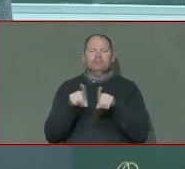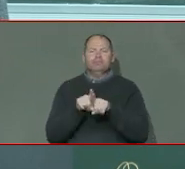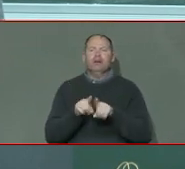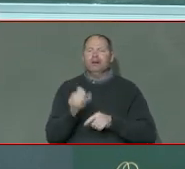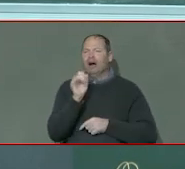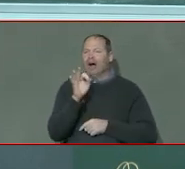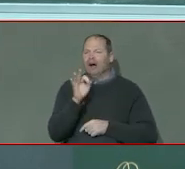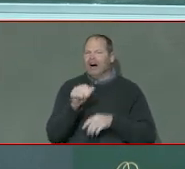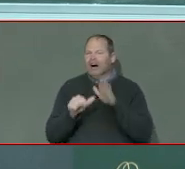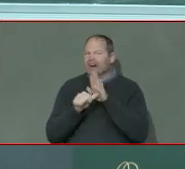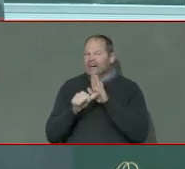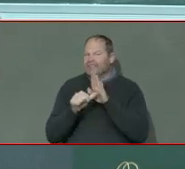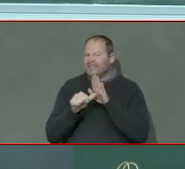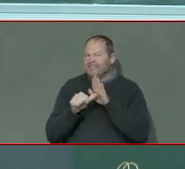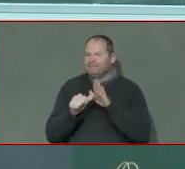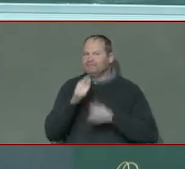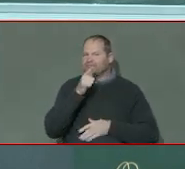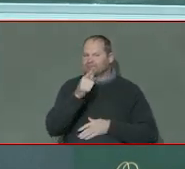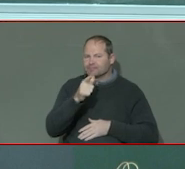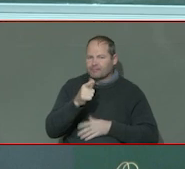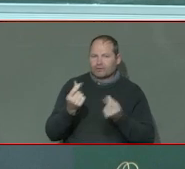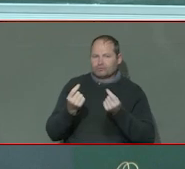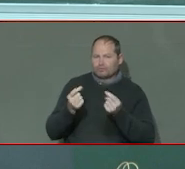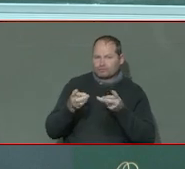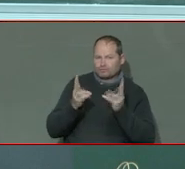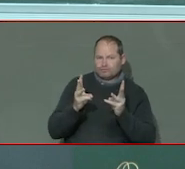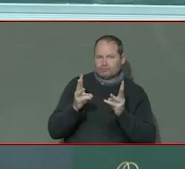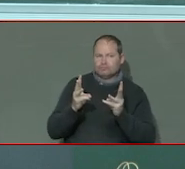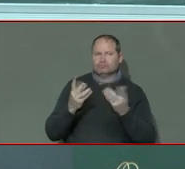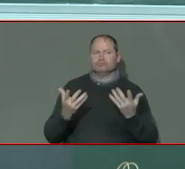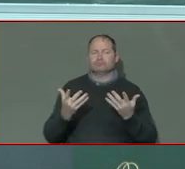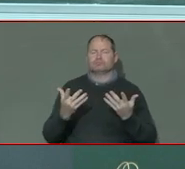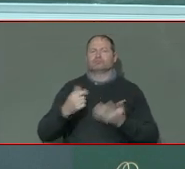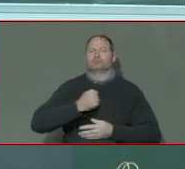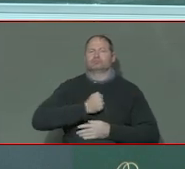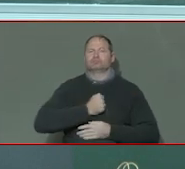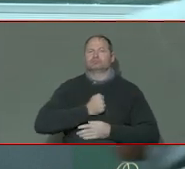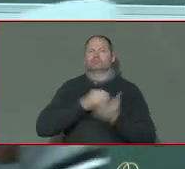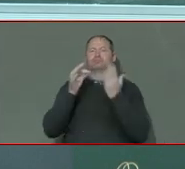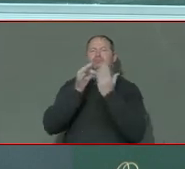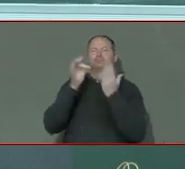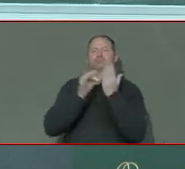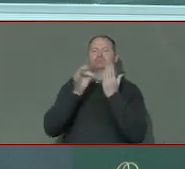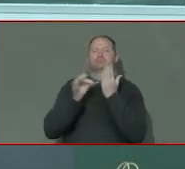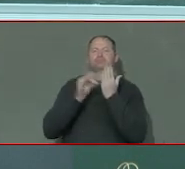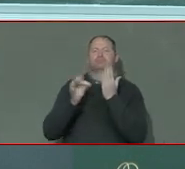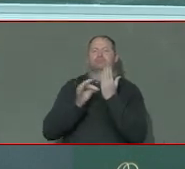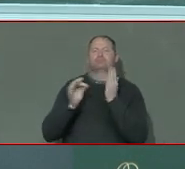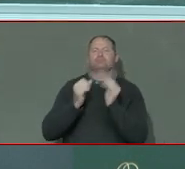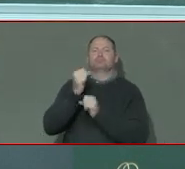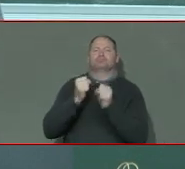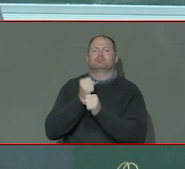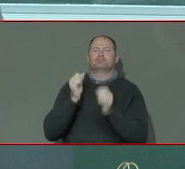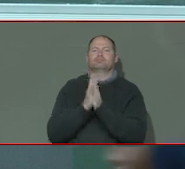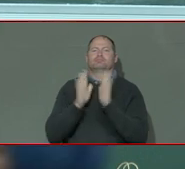have to make sure that you do it in a certain way. I am a marker. I'm a marker for more than 10 years for paper 1, so I know